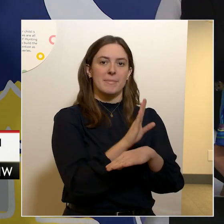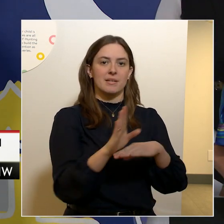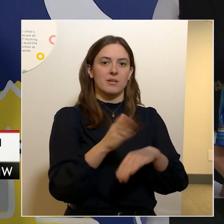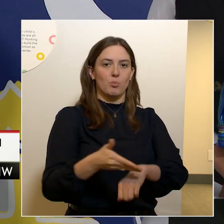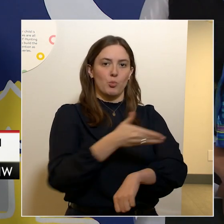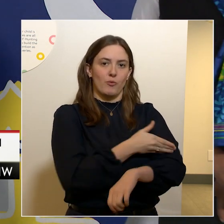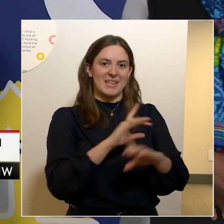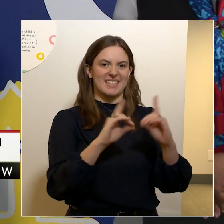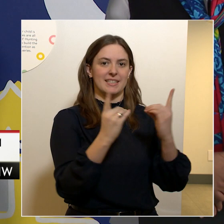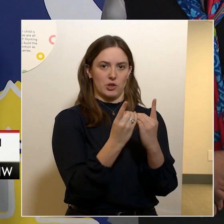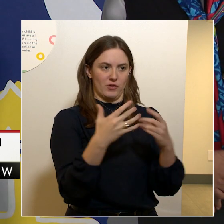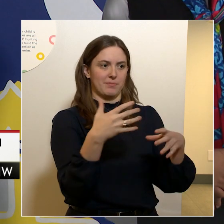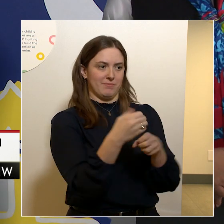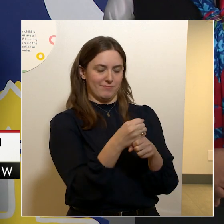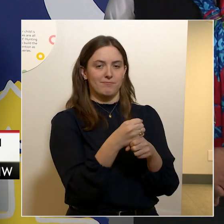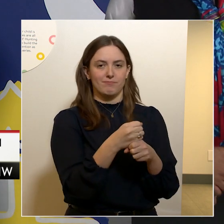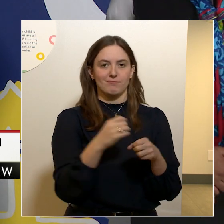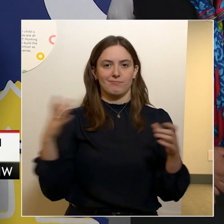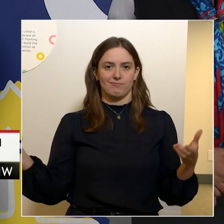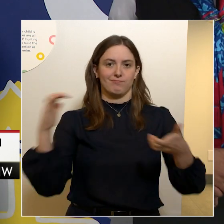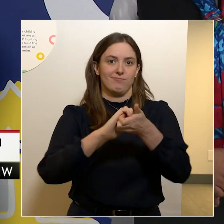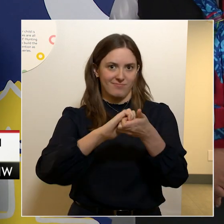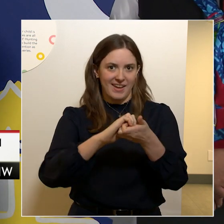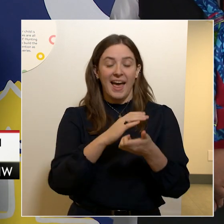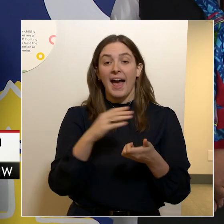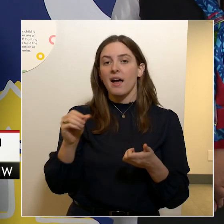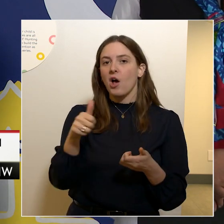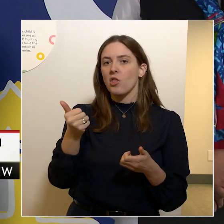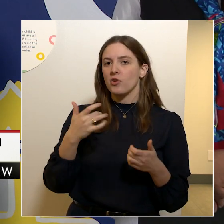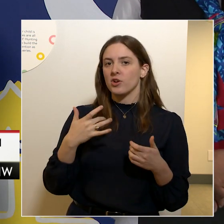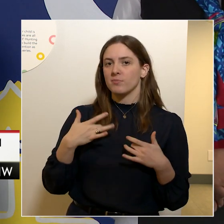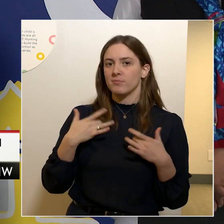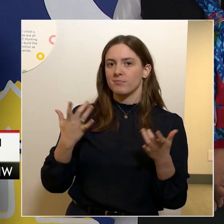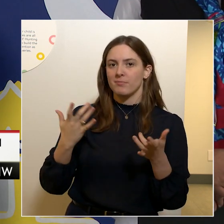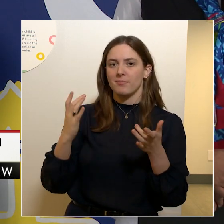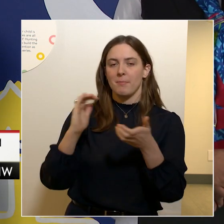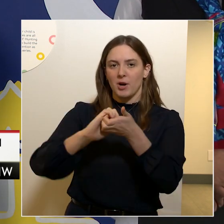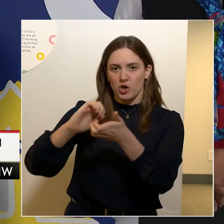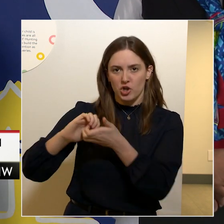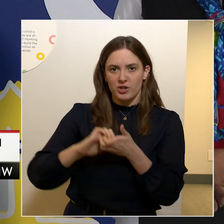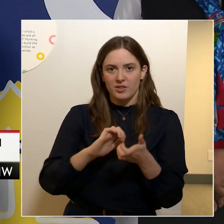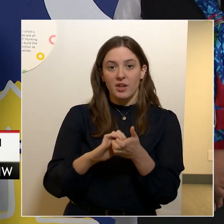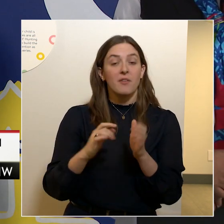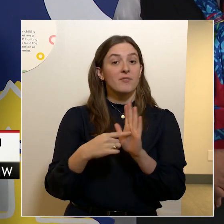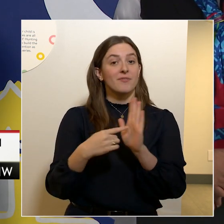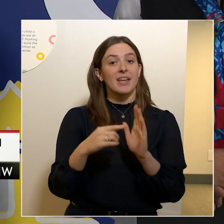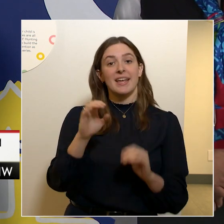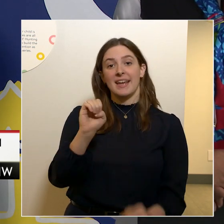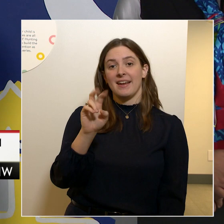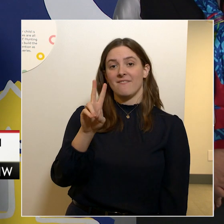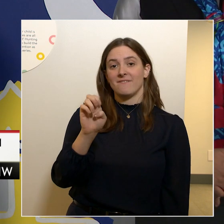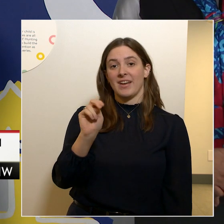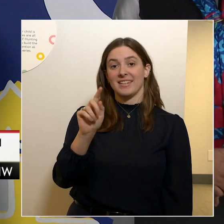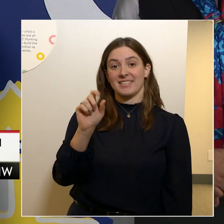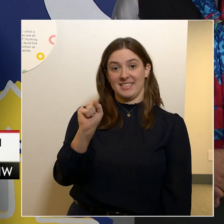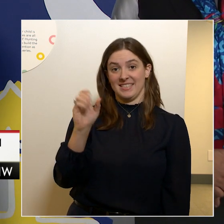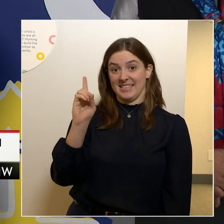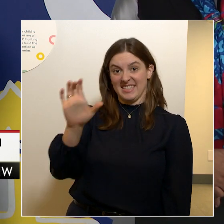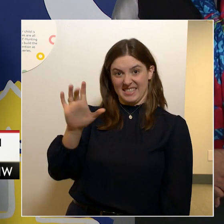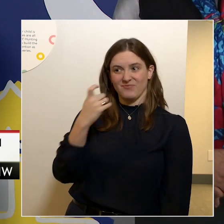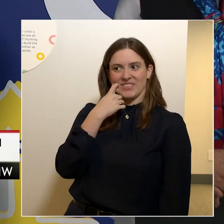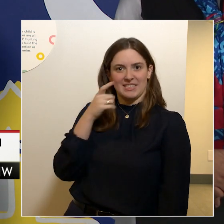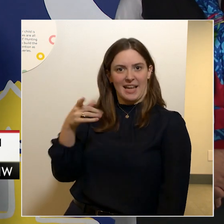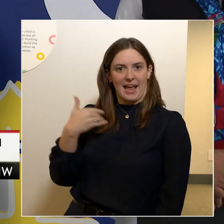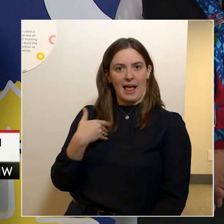today, as well as other partners like Events DC, who just hosted an auto show earlier this week that drew tons of